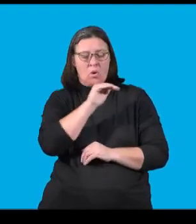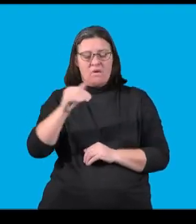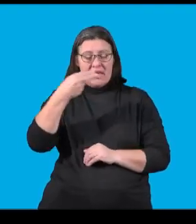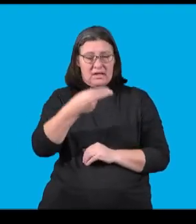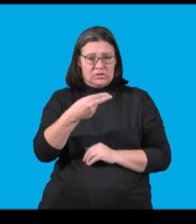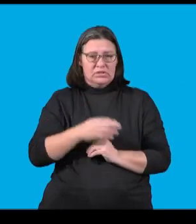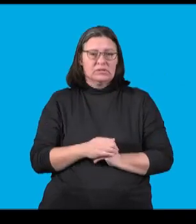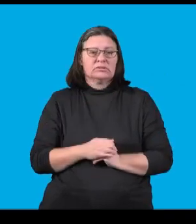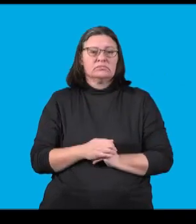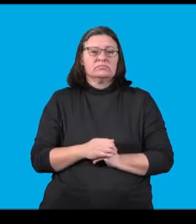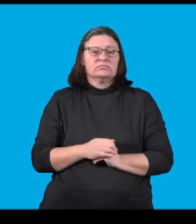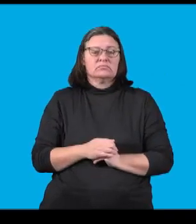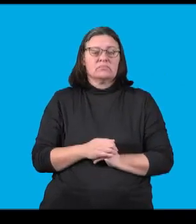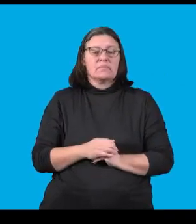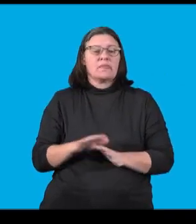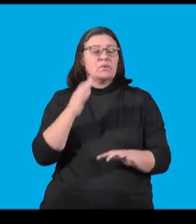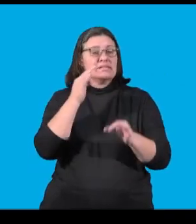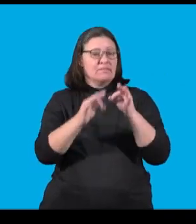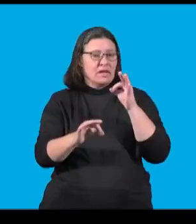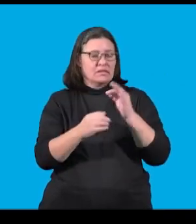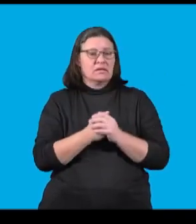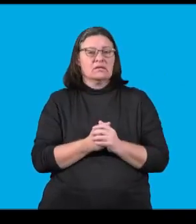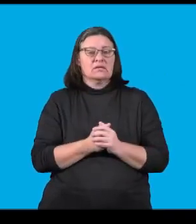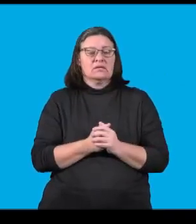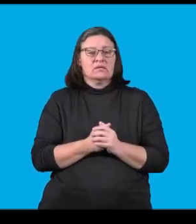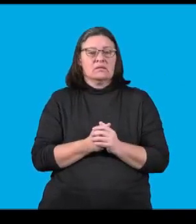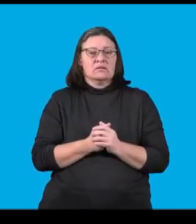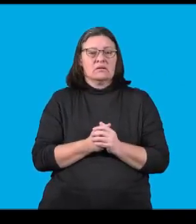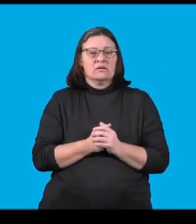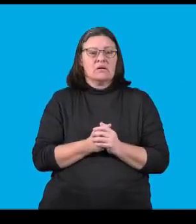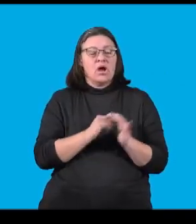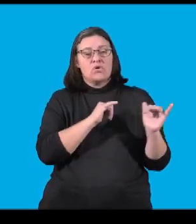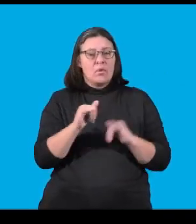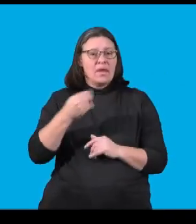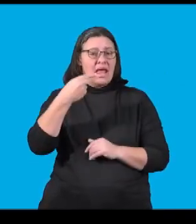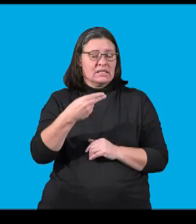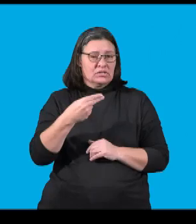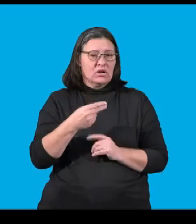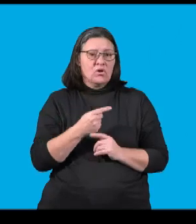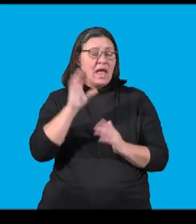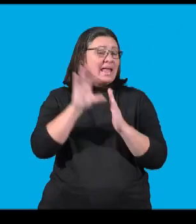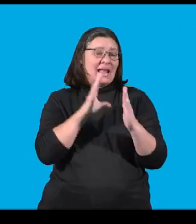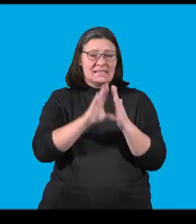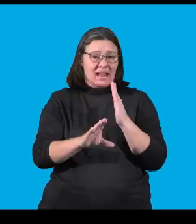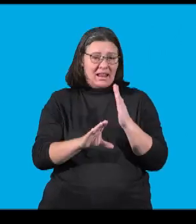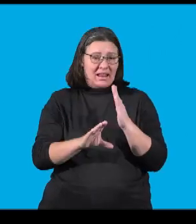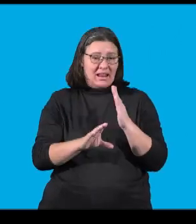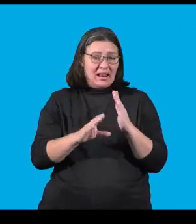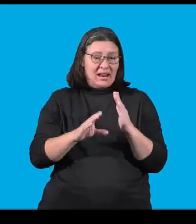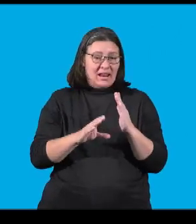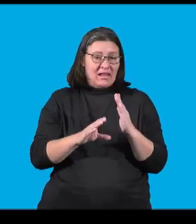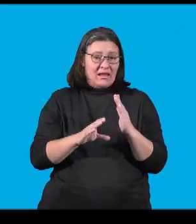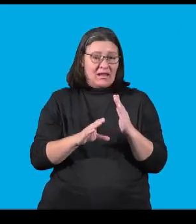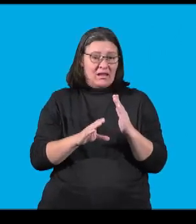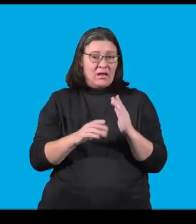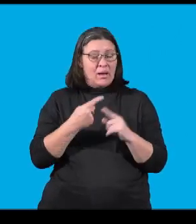squared all over h. We then simplify by factorizing and taking out a common factor of h. Remember, you cannot cancel across the